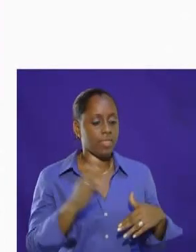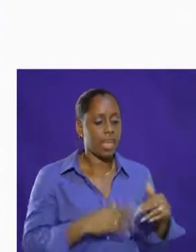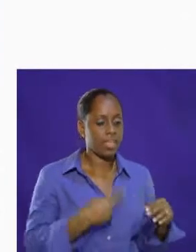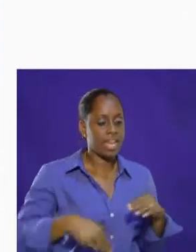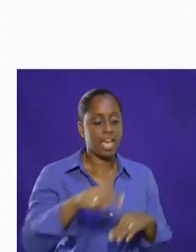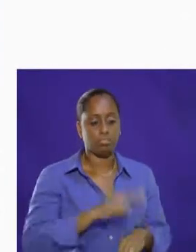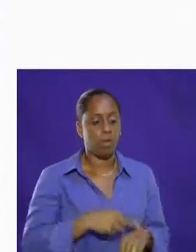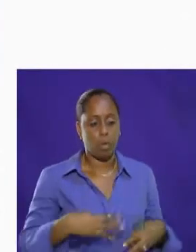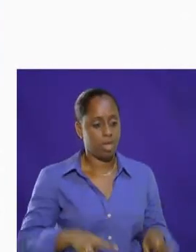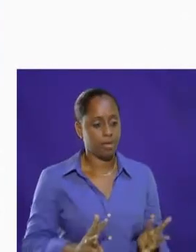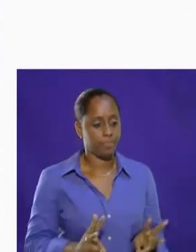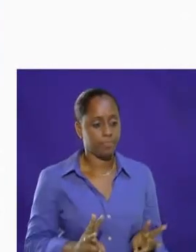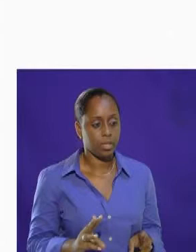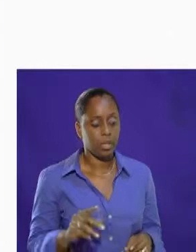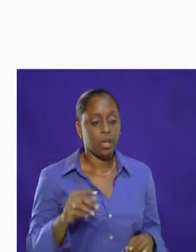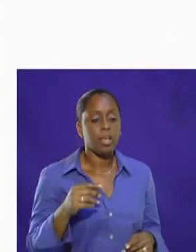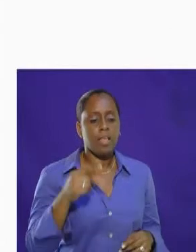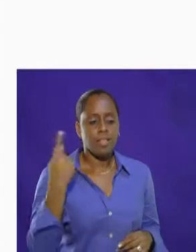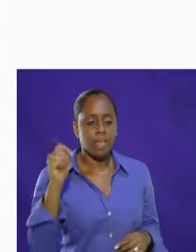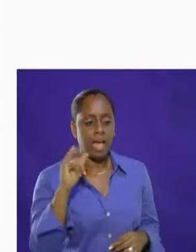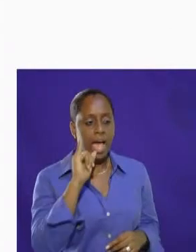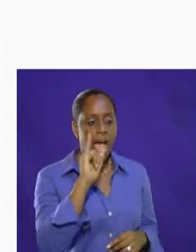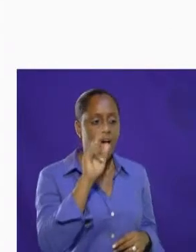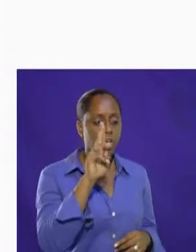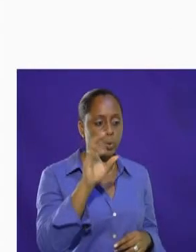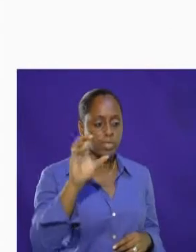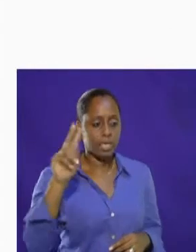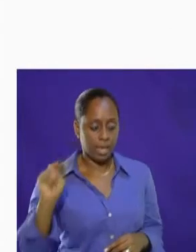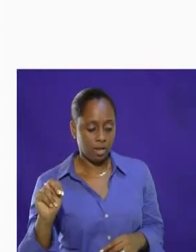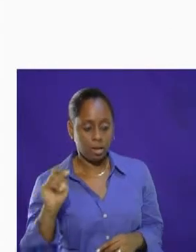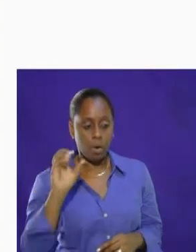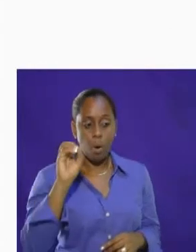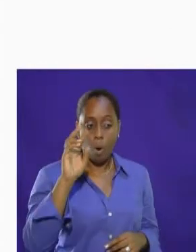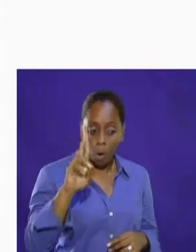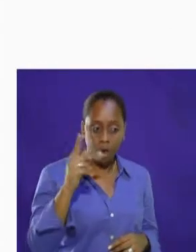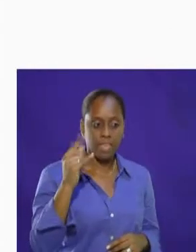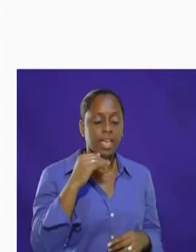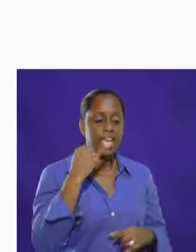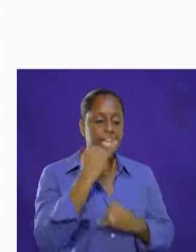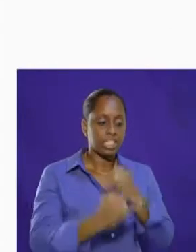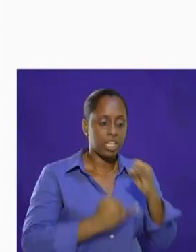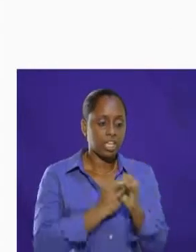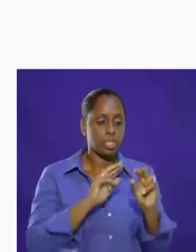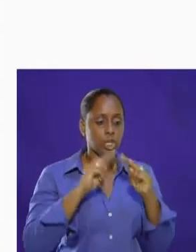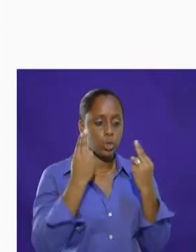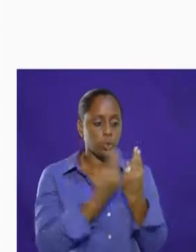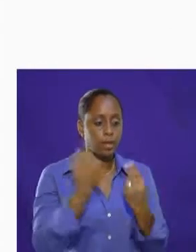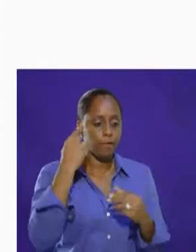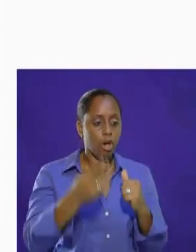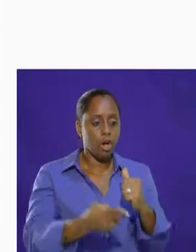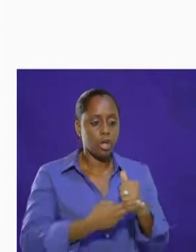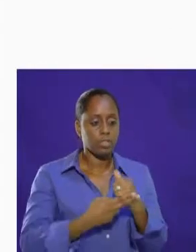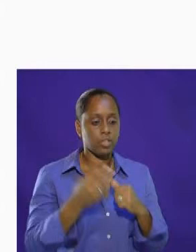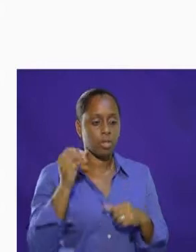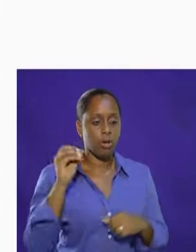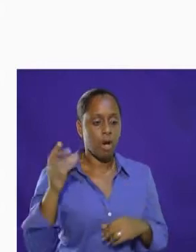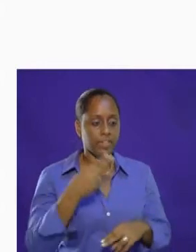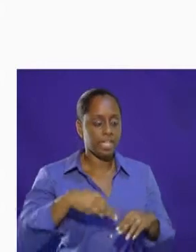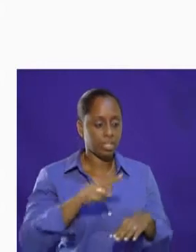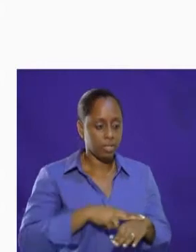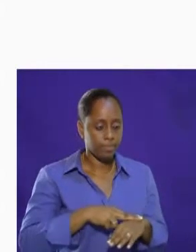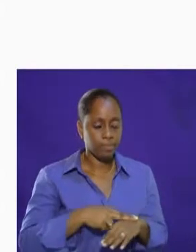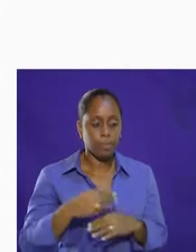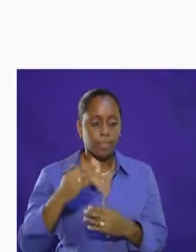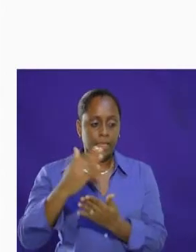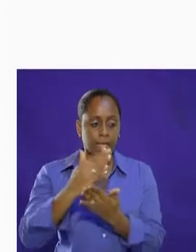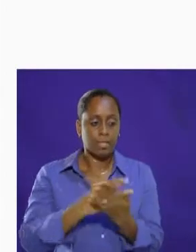more extinctions than the natural rate. According to the IUCN, or the International Union